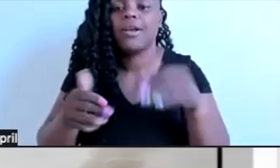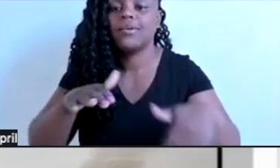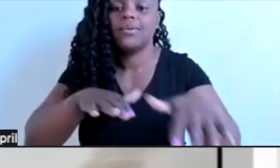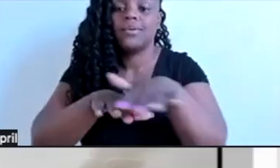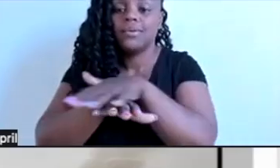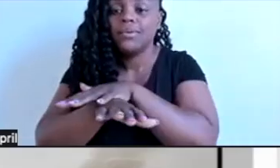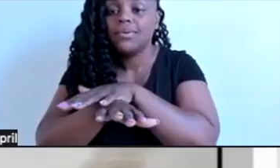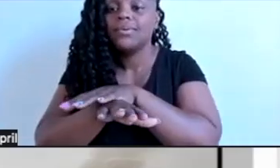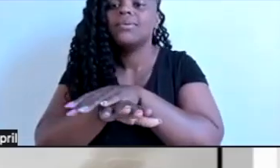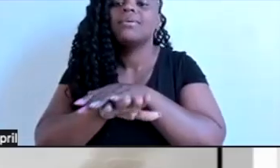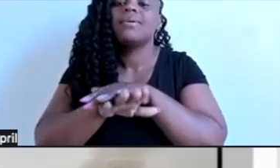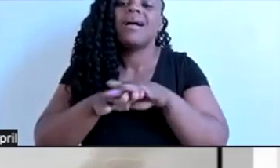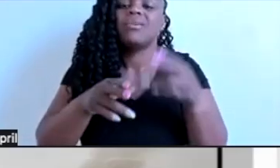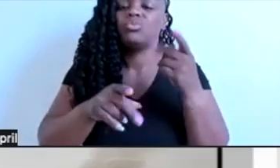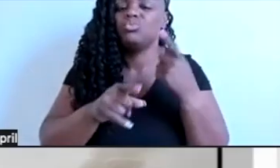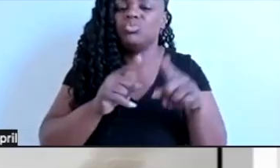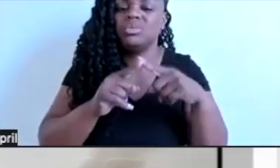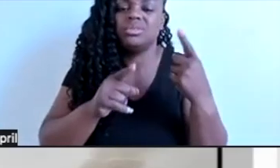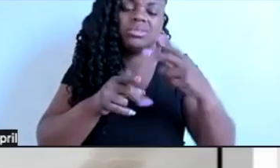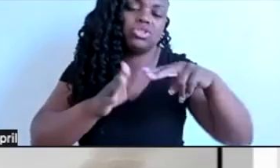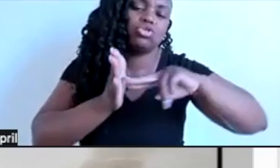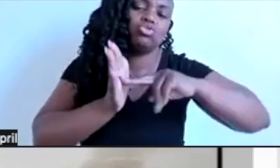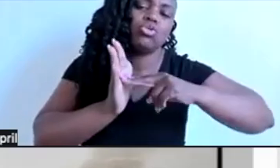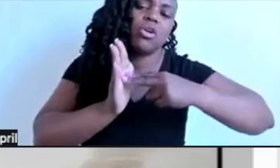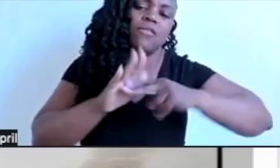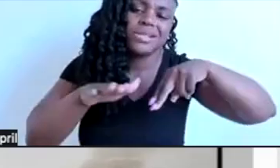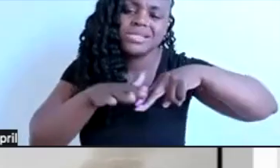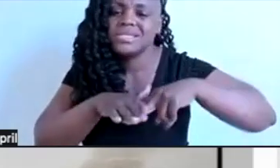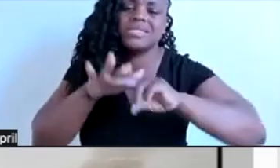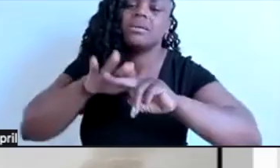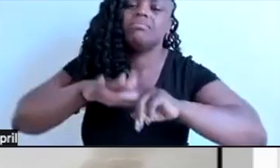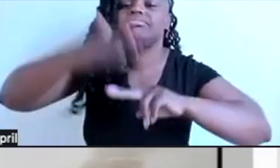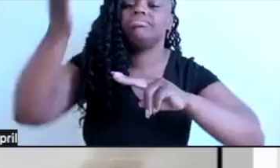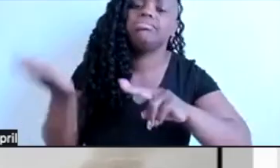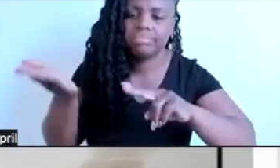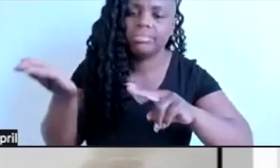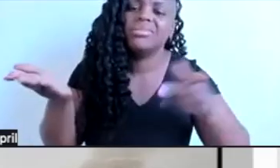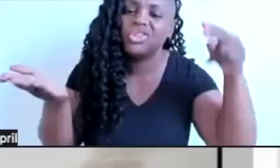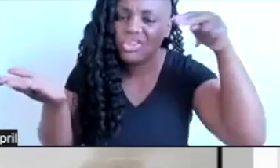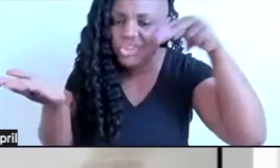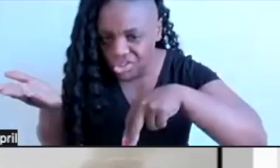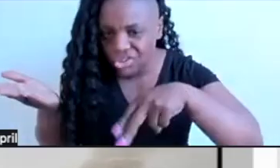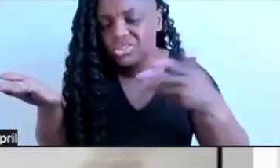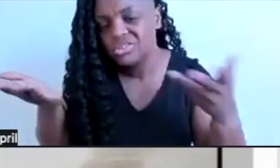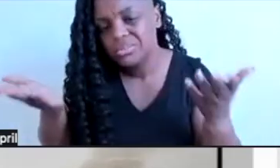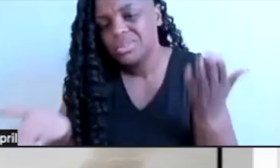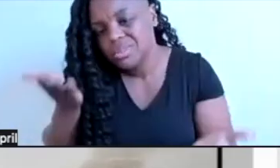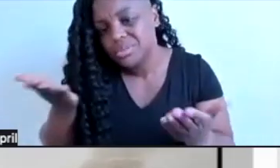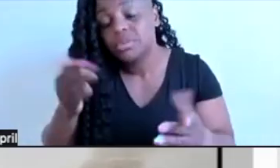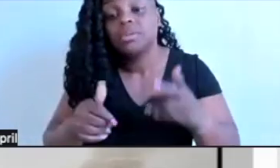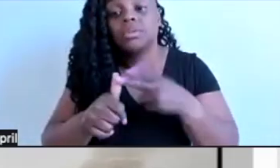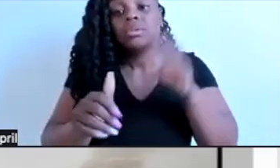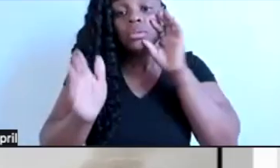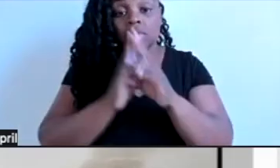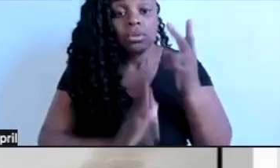screwdriver placed into the hole at an angle and lift it up. The arrow in the second picture points to a control valve. Use